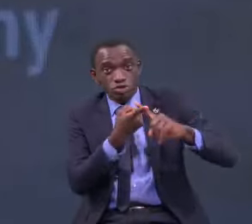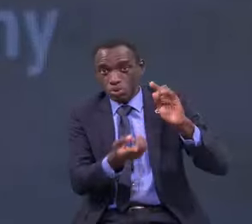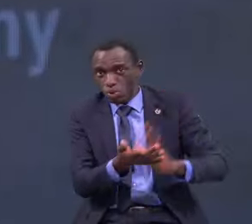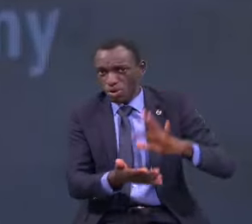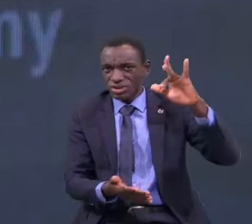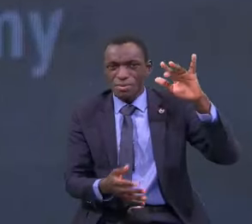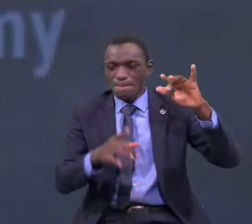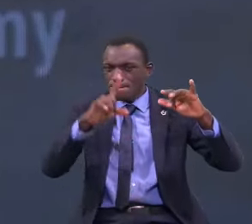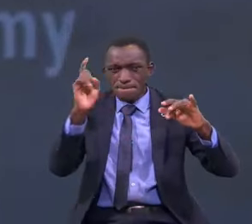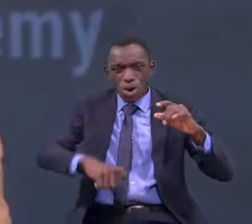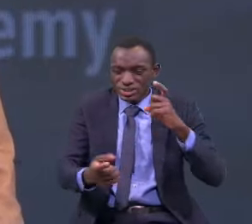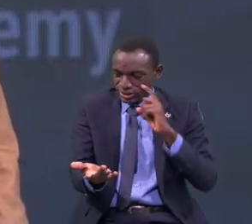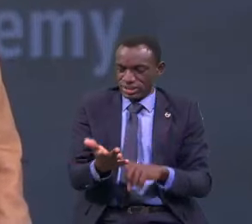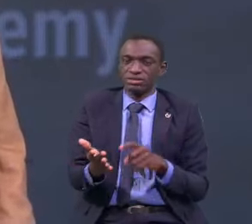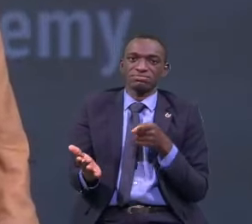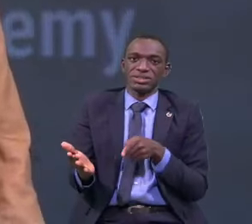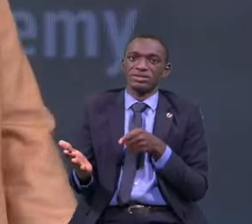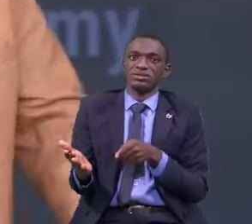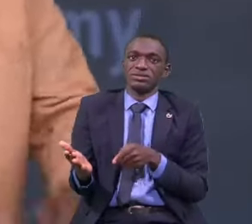seed.